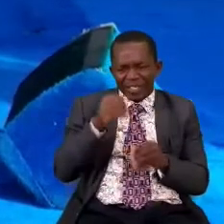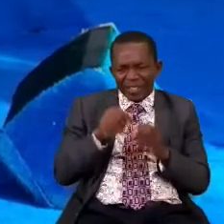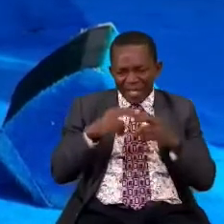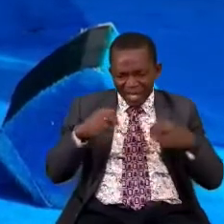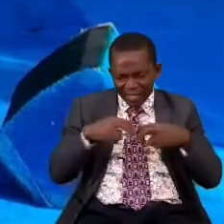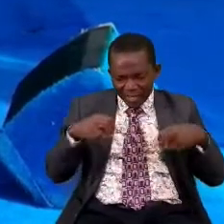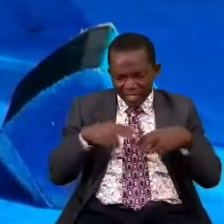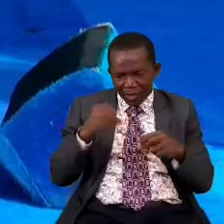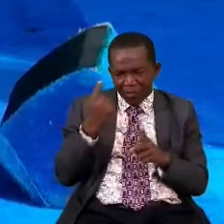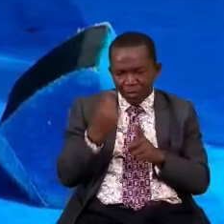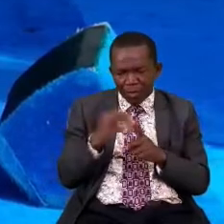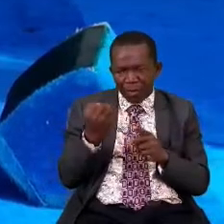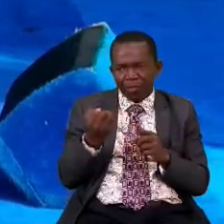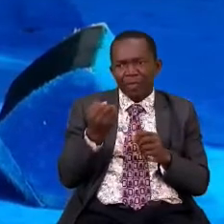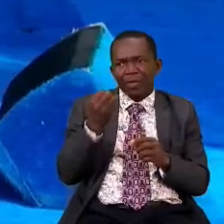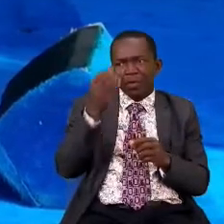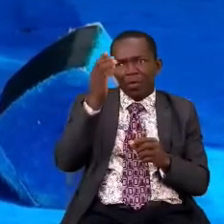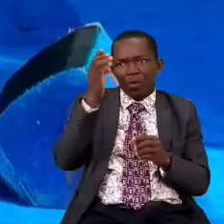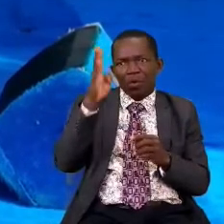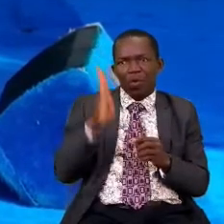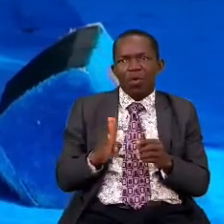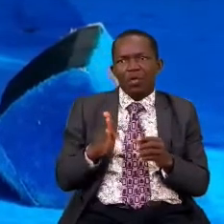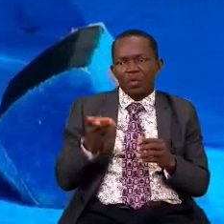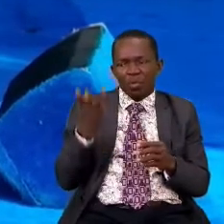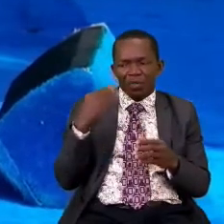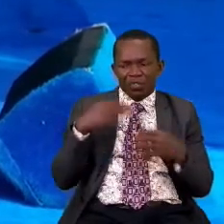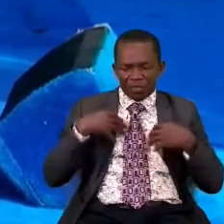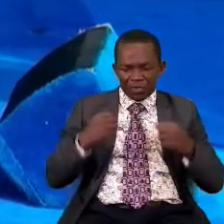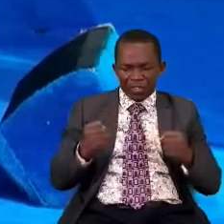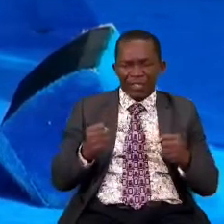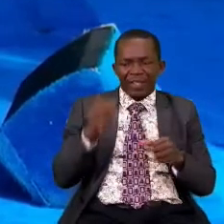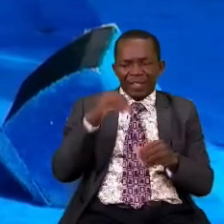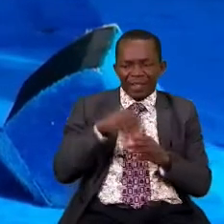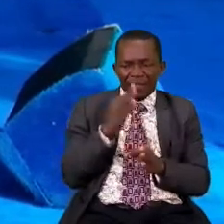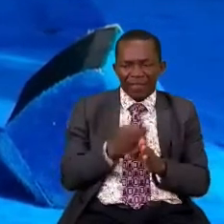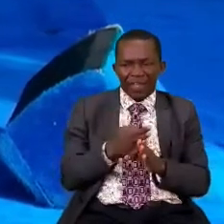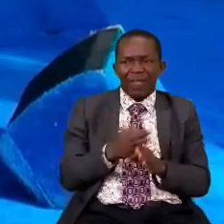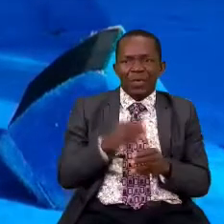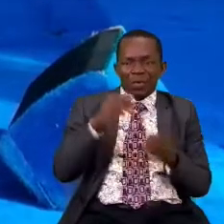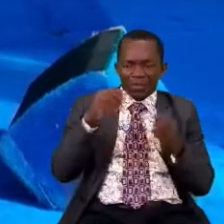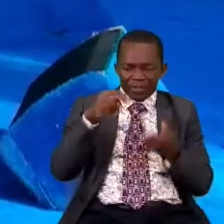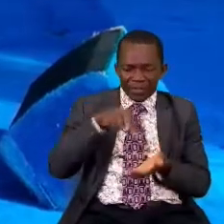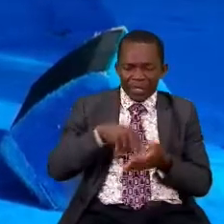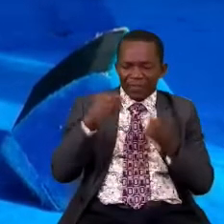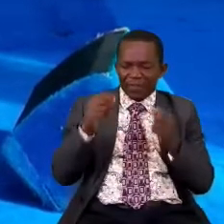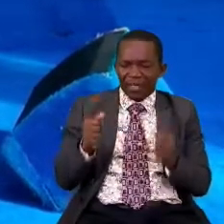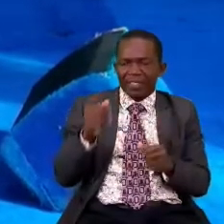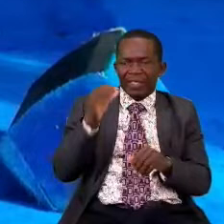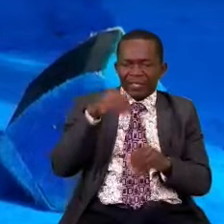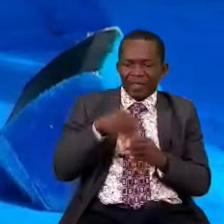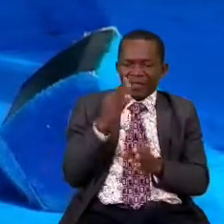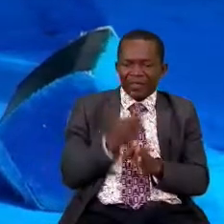faith, surpassing the faith of all the people around him. It says he